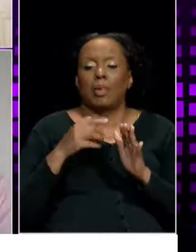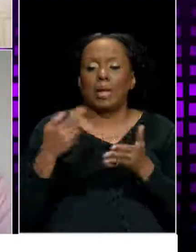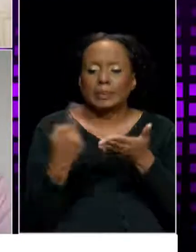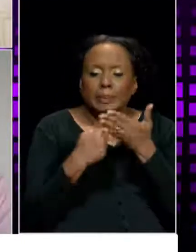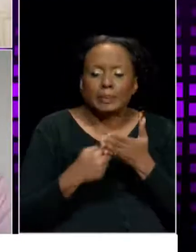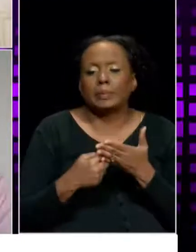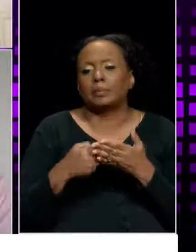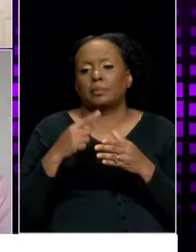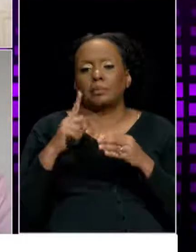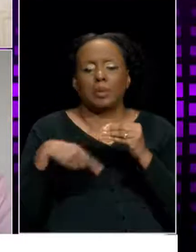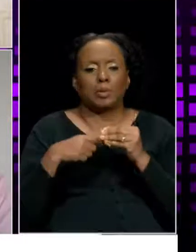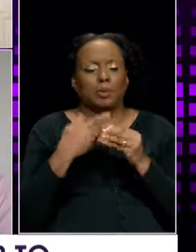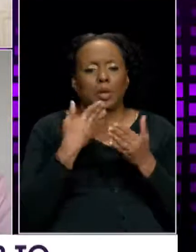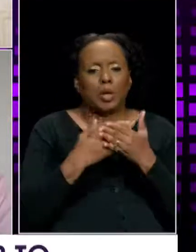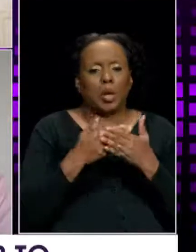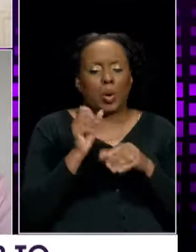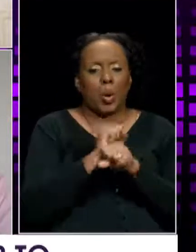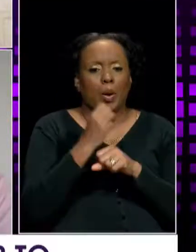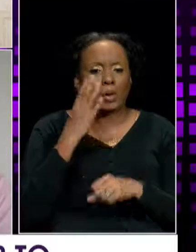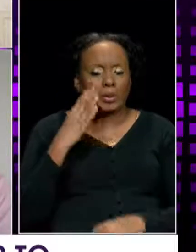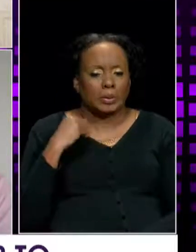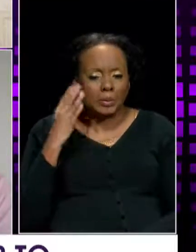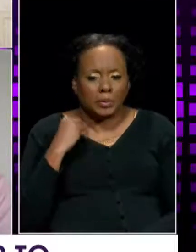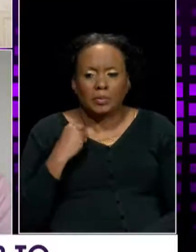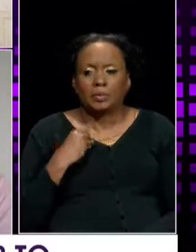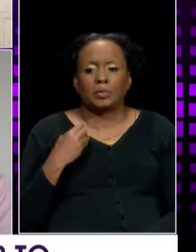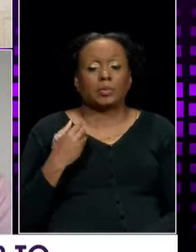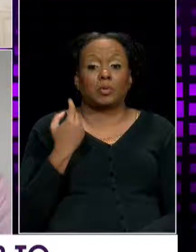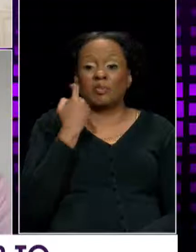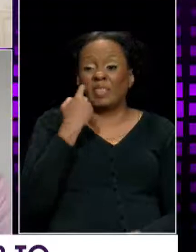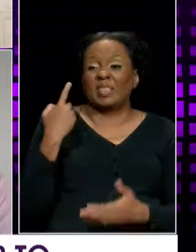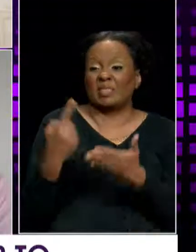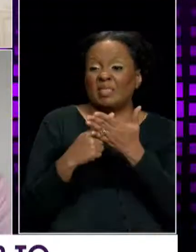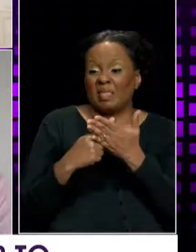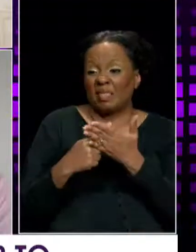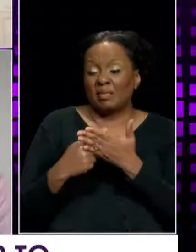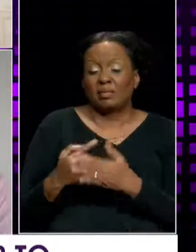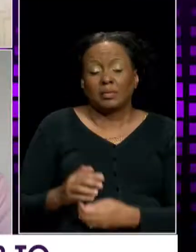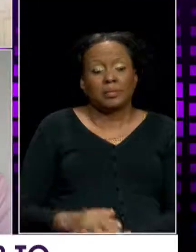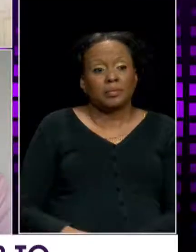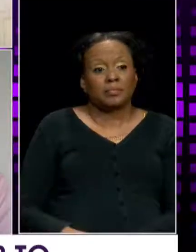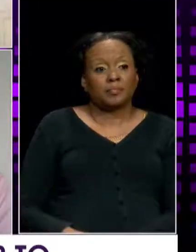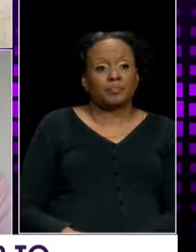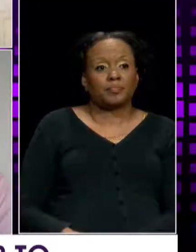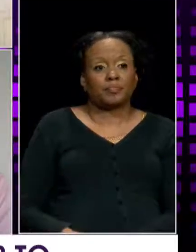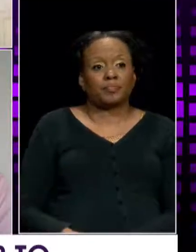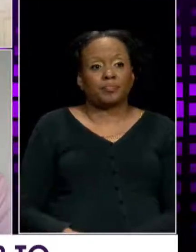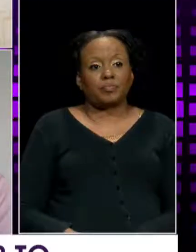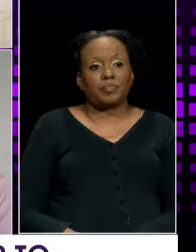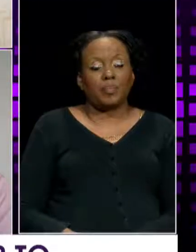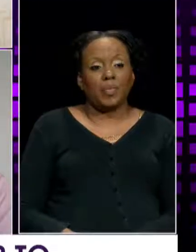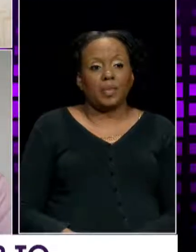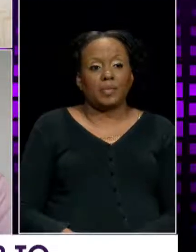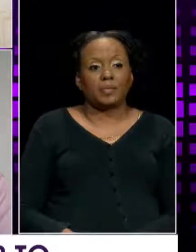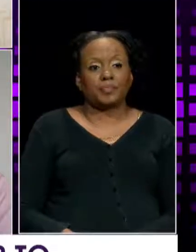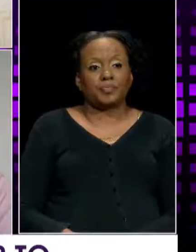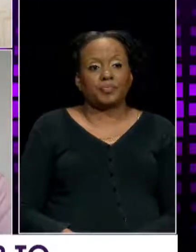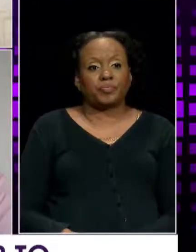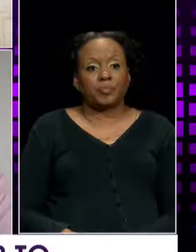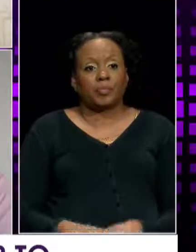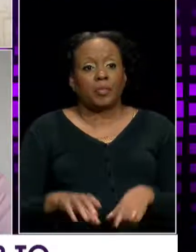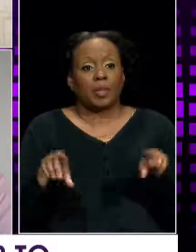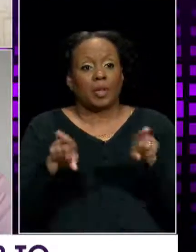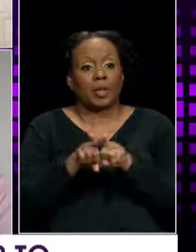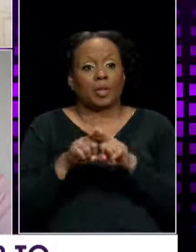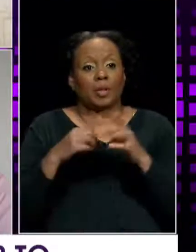mitigate those who don't have that experience, and we just discussed that. And also we want you to see, or we want young persons